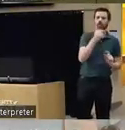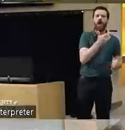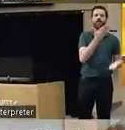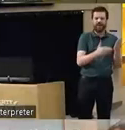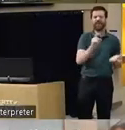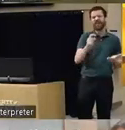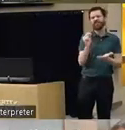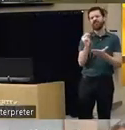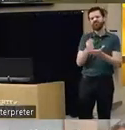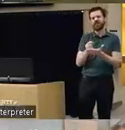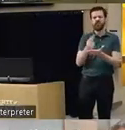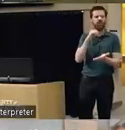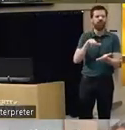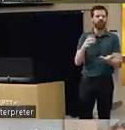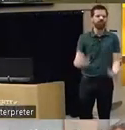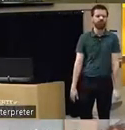treatment resistant.